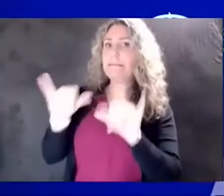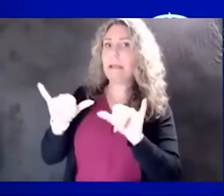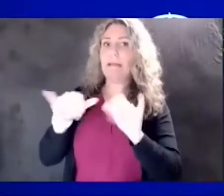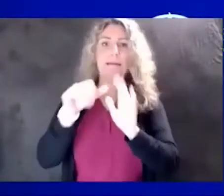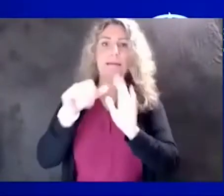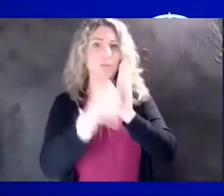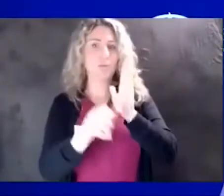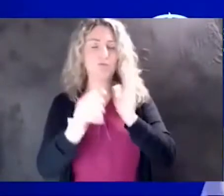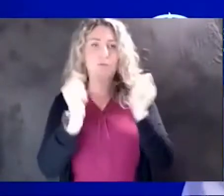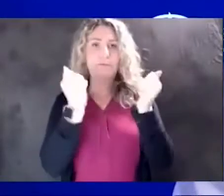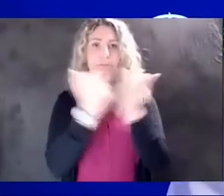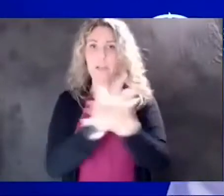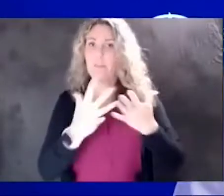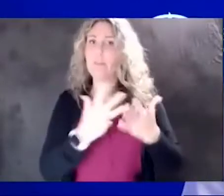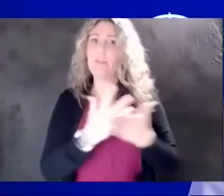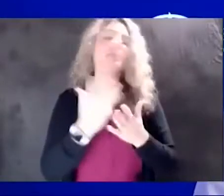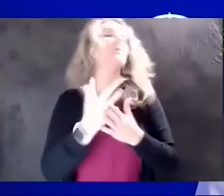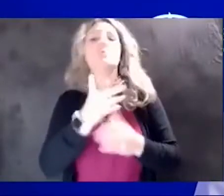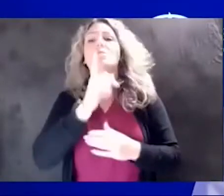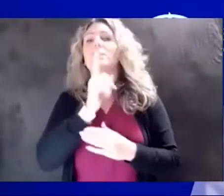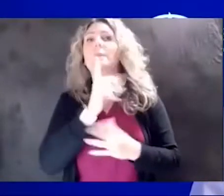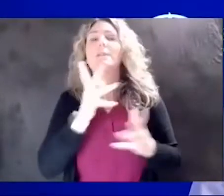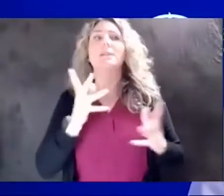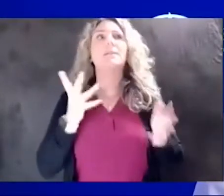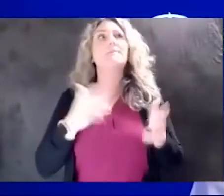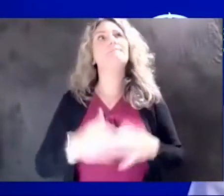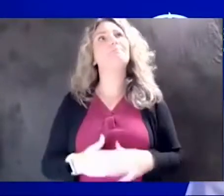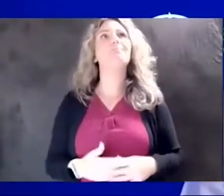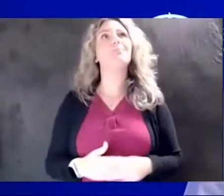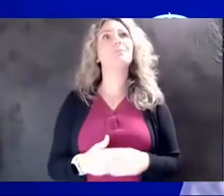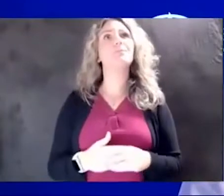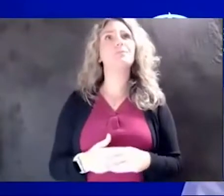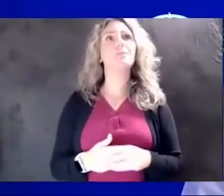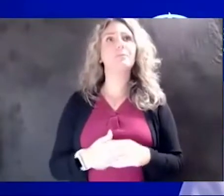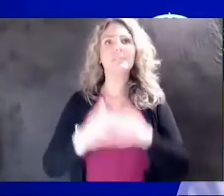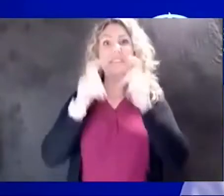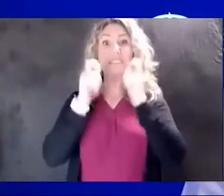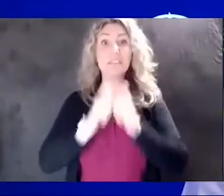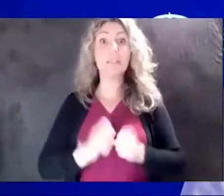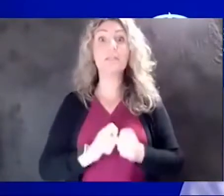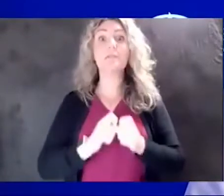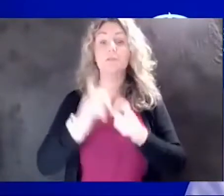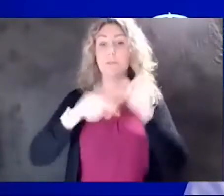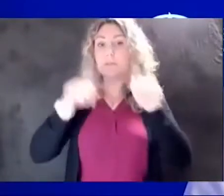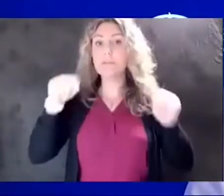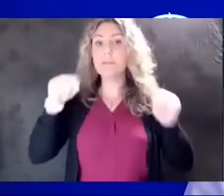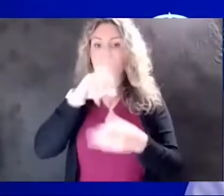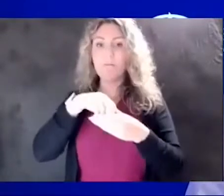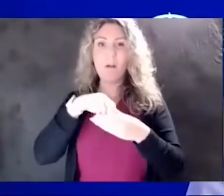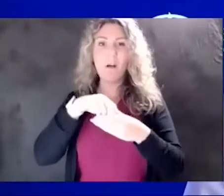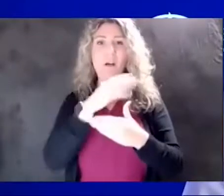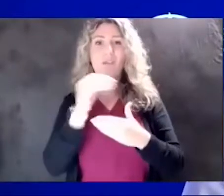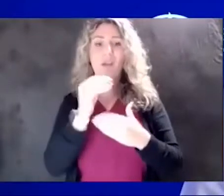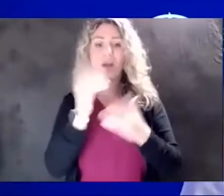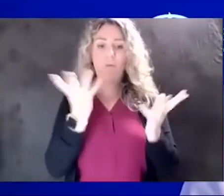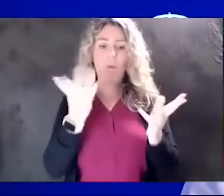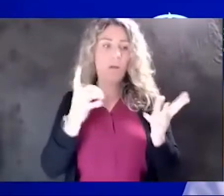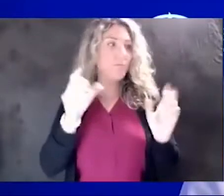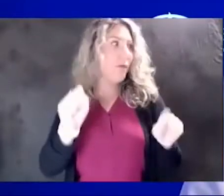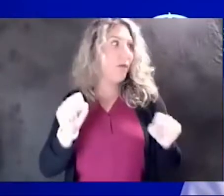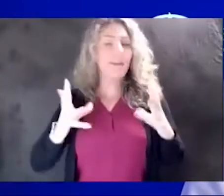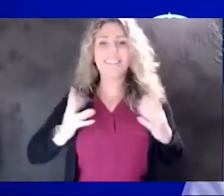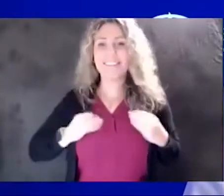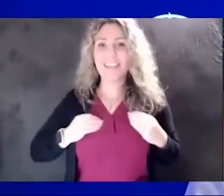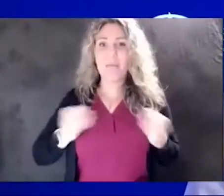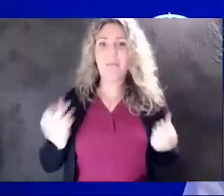is a very, there's a lot of details and variables in that and what we can accept, how many